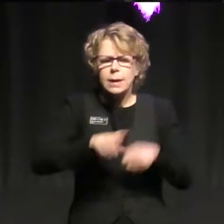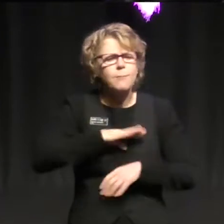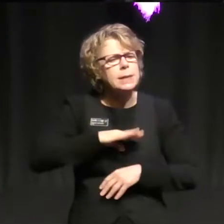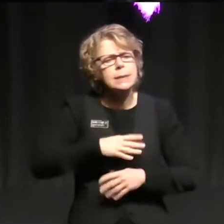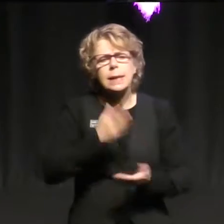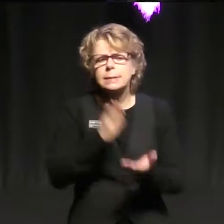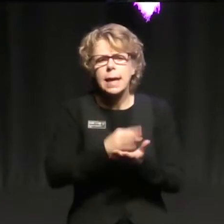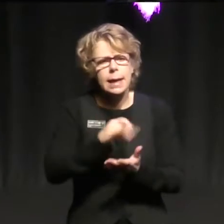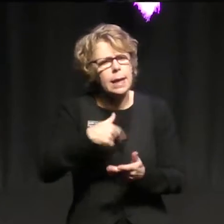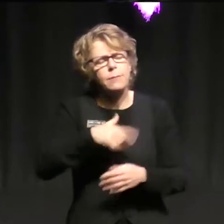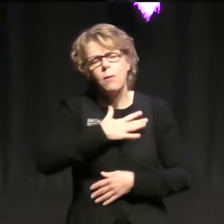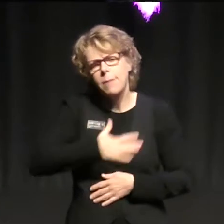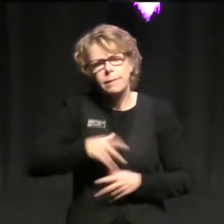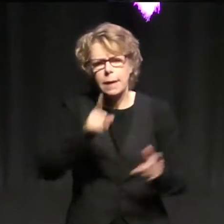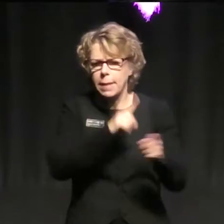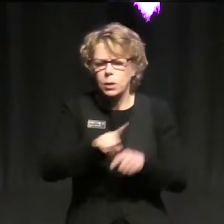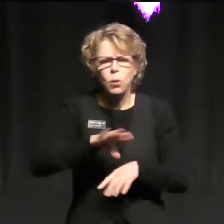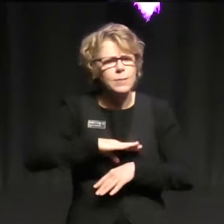security, no